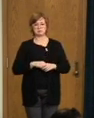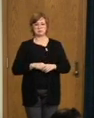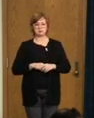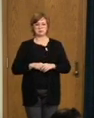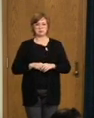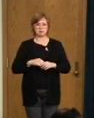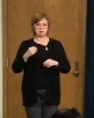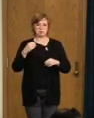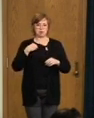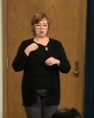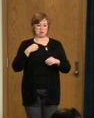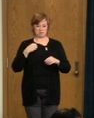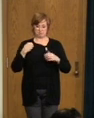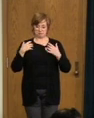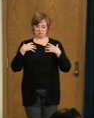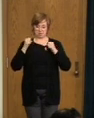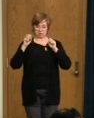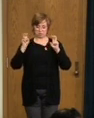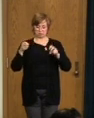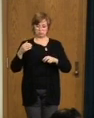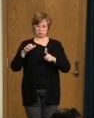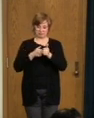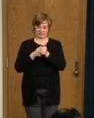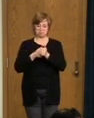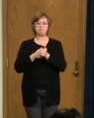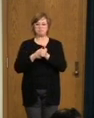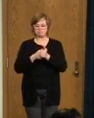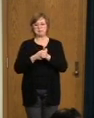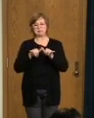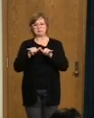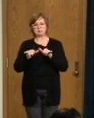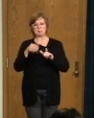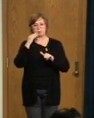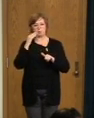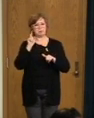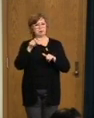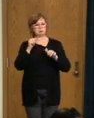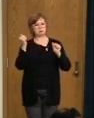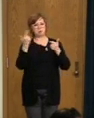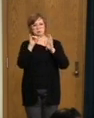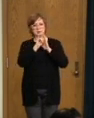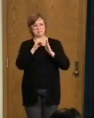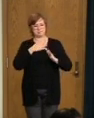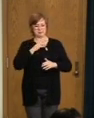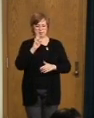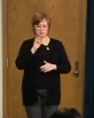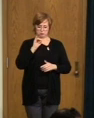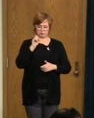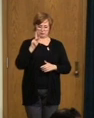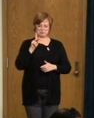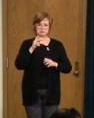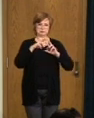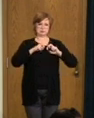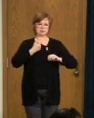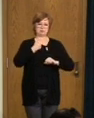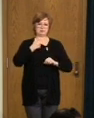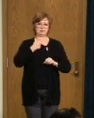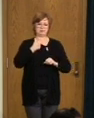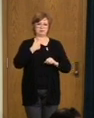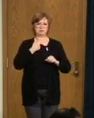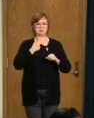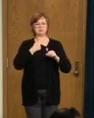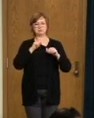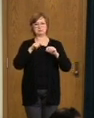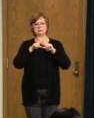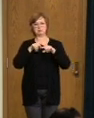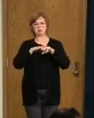have underlying risk factors, I think we all need to make that risk assessment, rely more on ordering takeout. I've said in the past